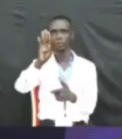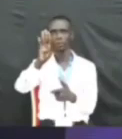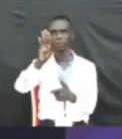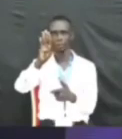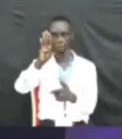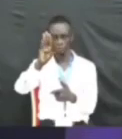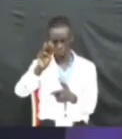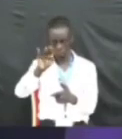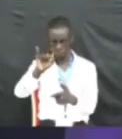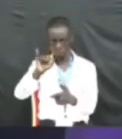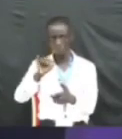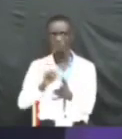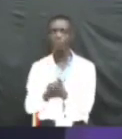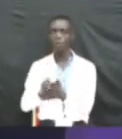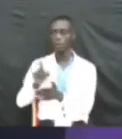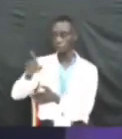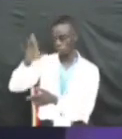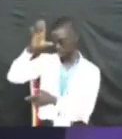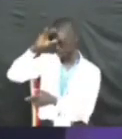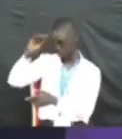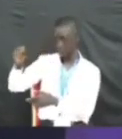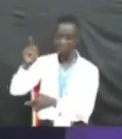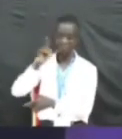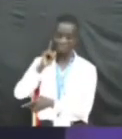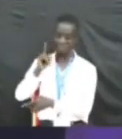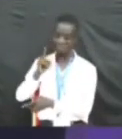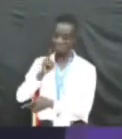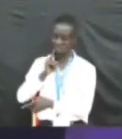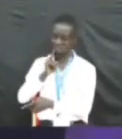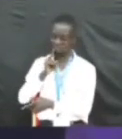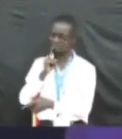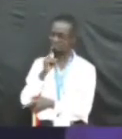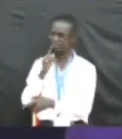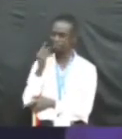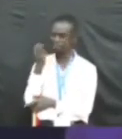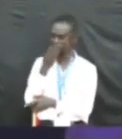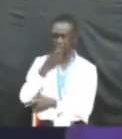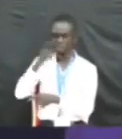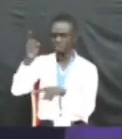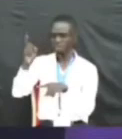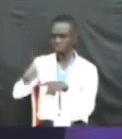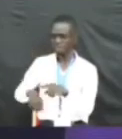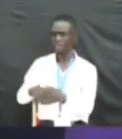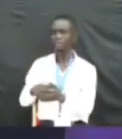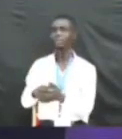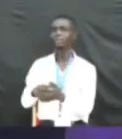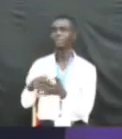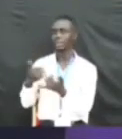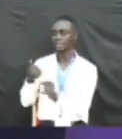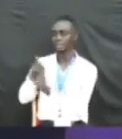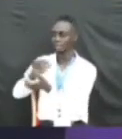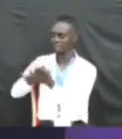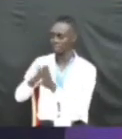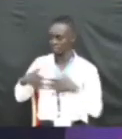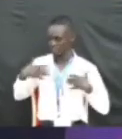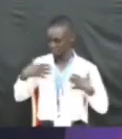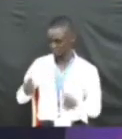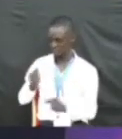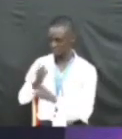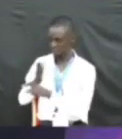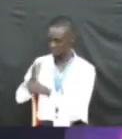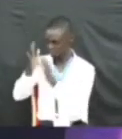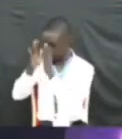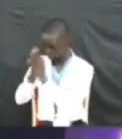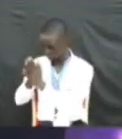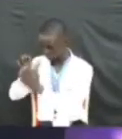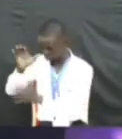birth, received his speech and got on his feet for the first time in 6 years after he was prayed for.